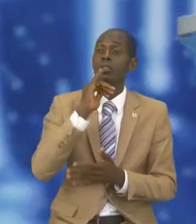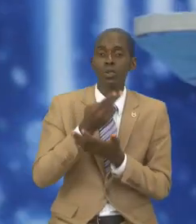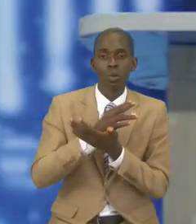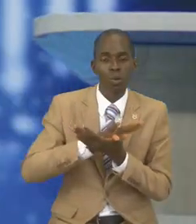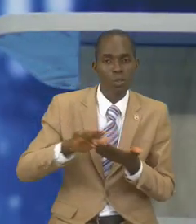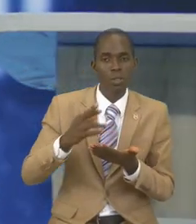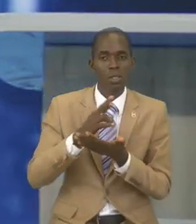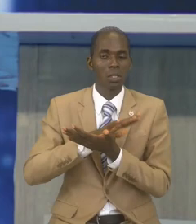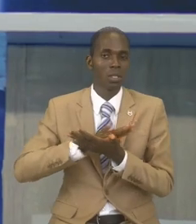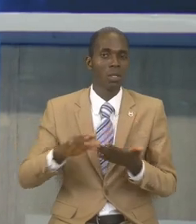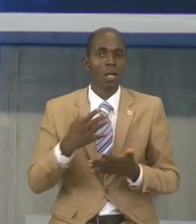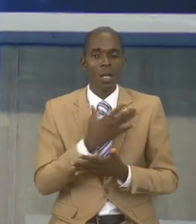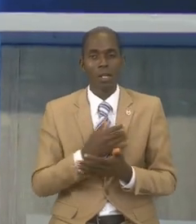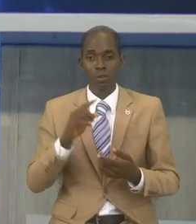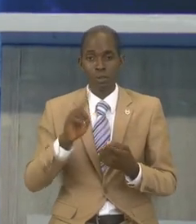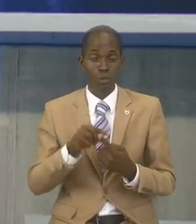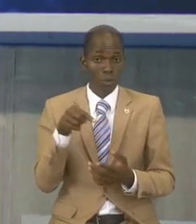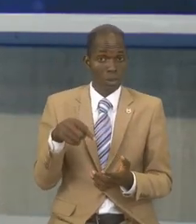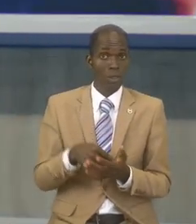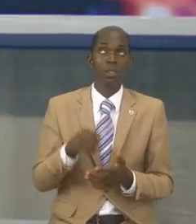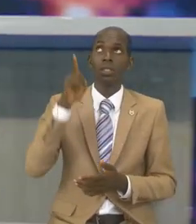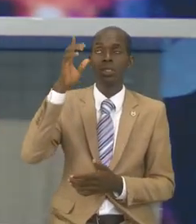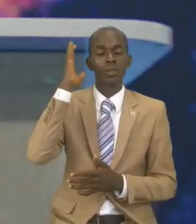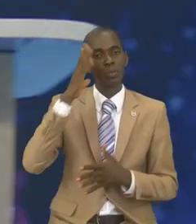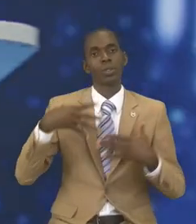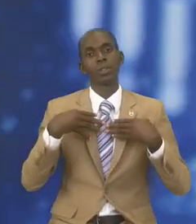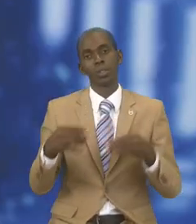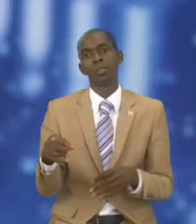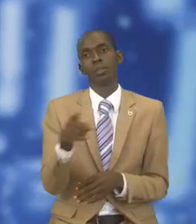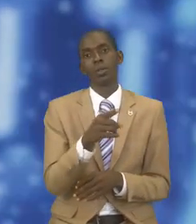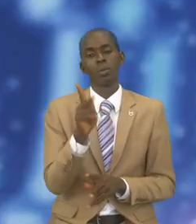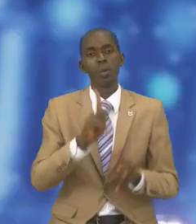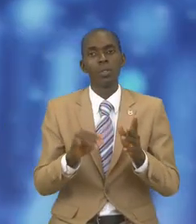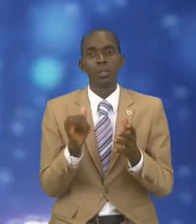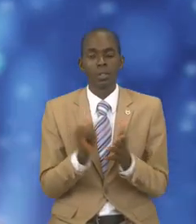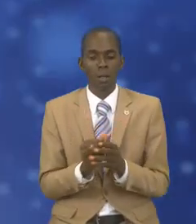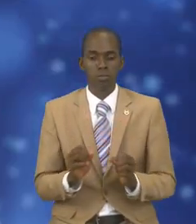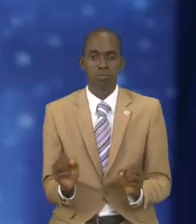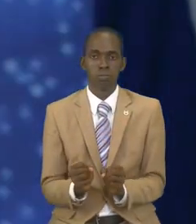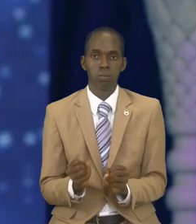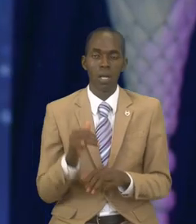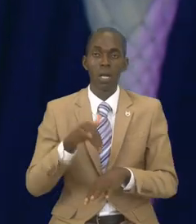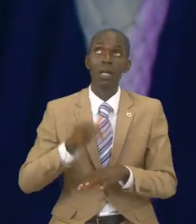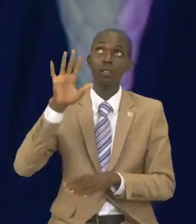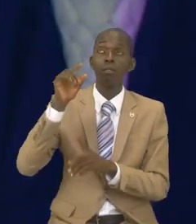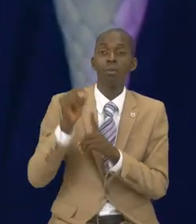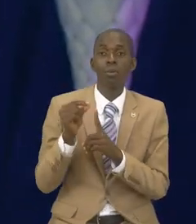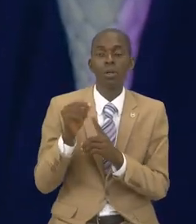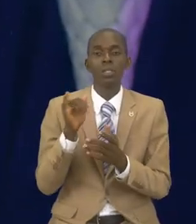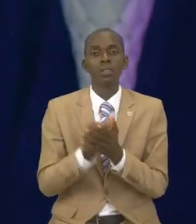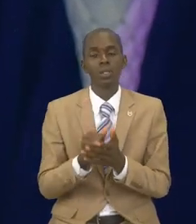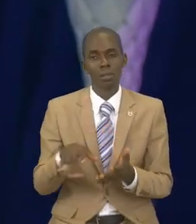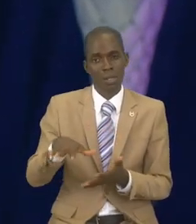righteous, and to this will he look. The people that tremble at his word, those are the people that